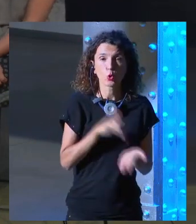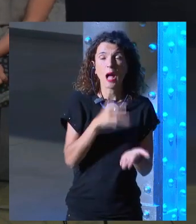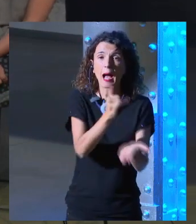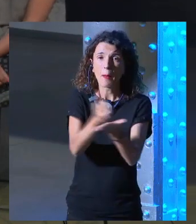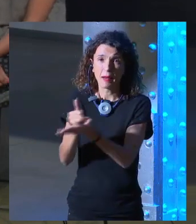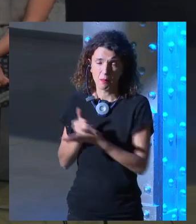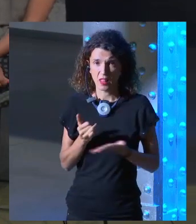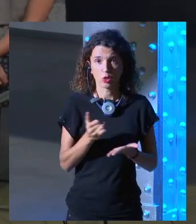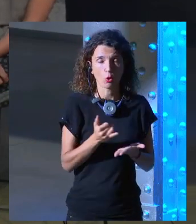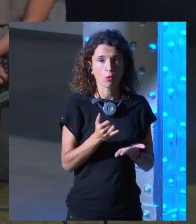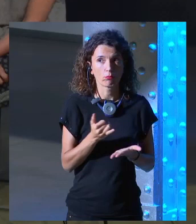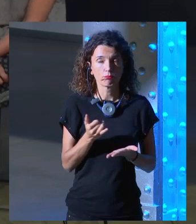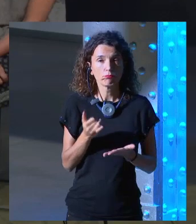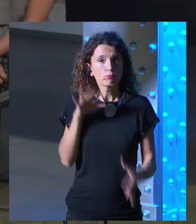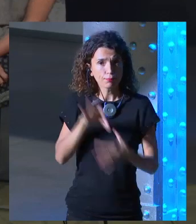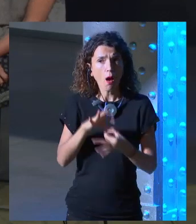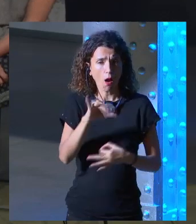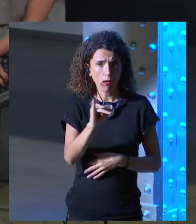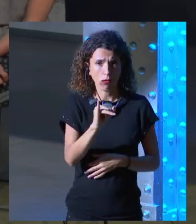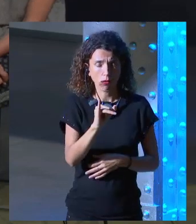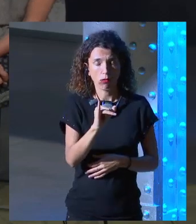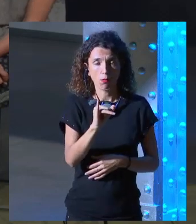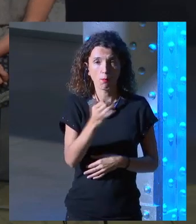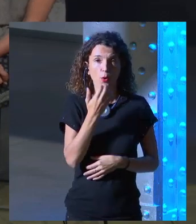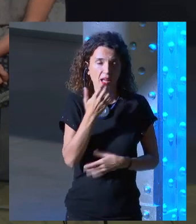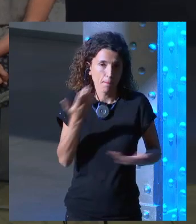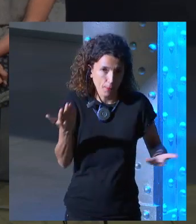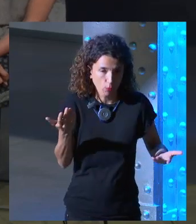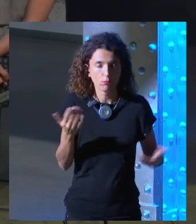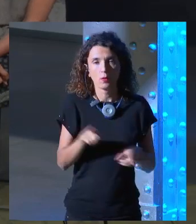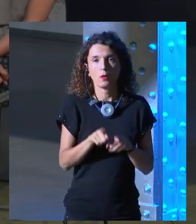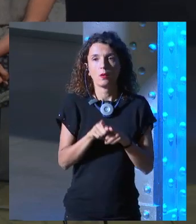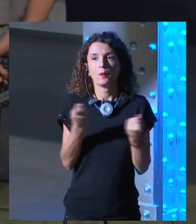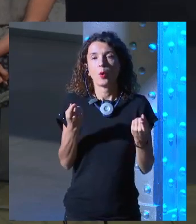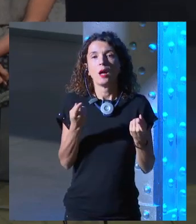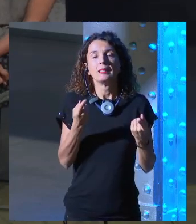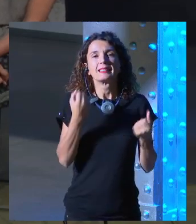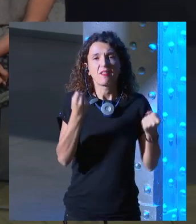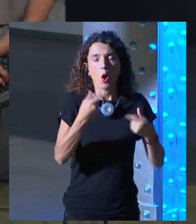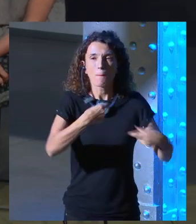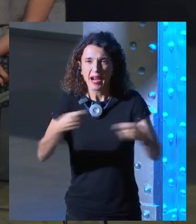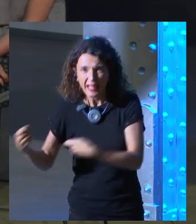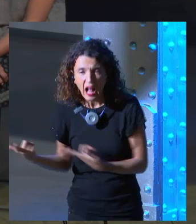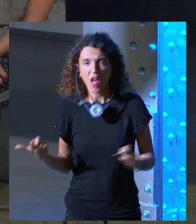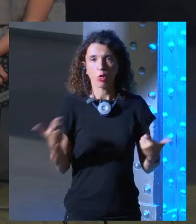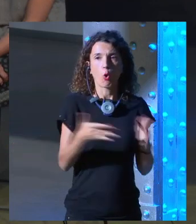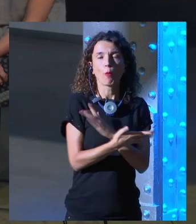us and says, oh, well, it's about shareholders, it's about market forces. Again, like these things have dropped down from the sky to take over